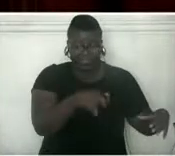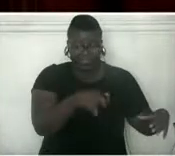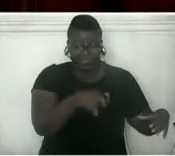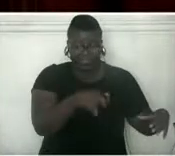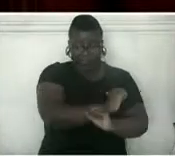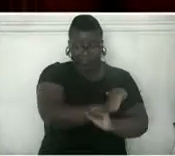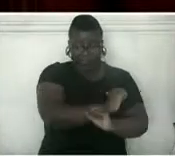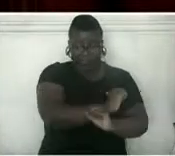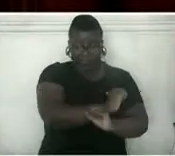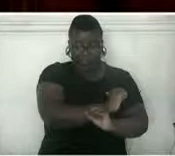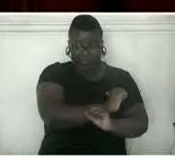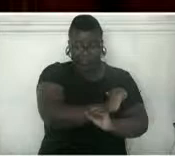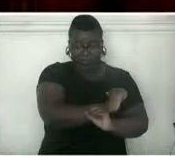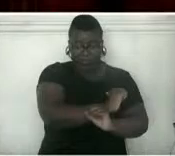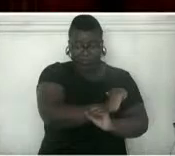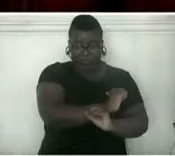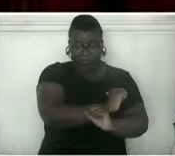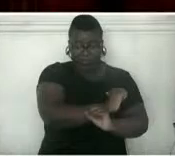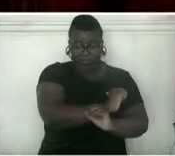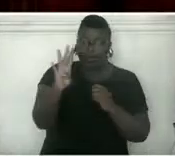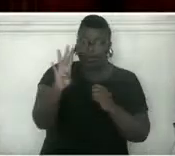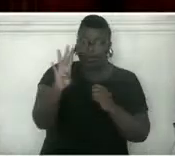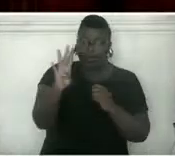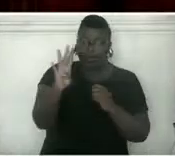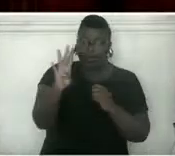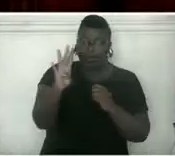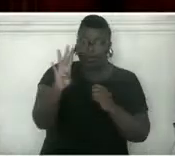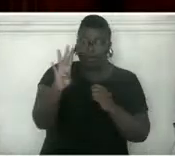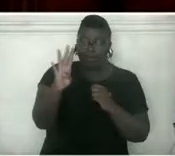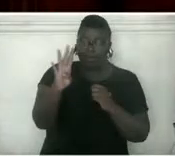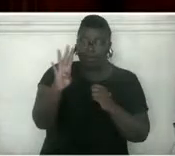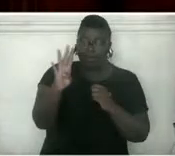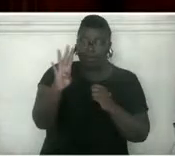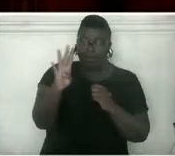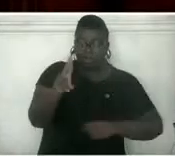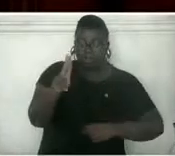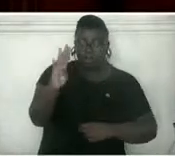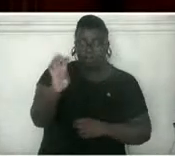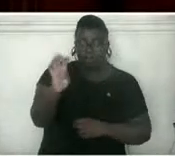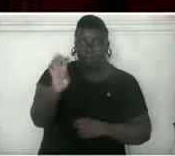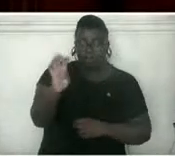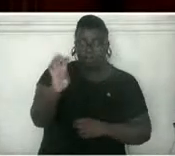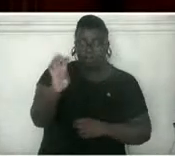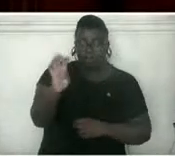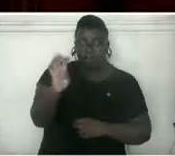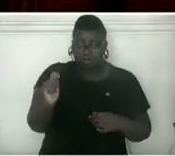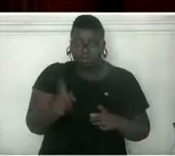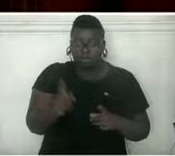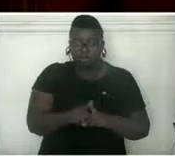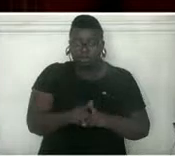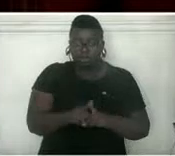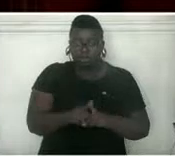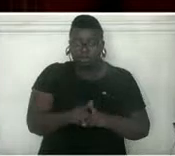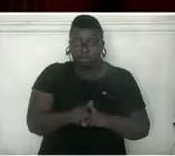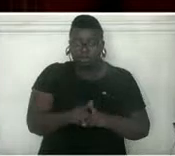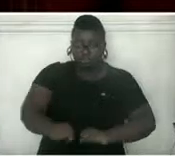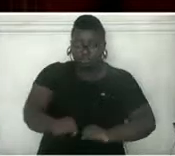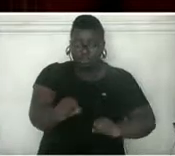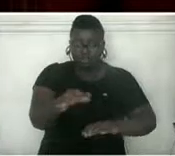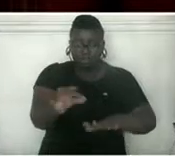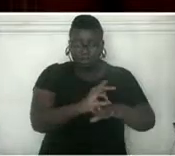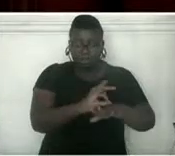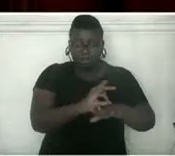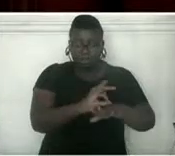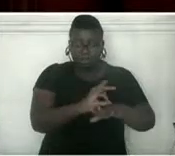province. Dube Trade Port will be implementing an expansive plan over the